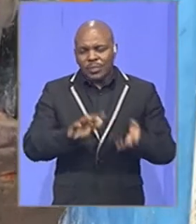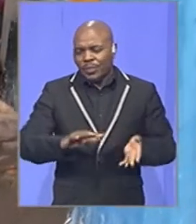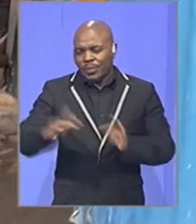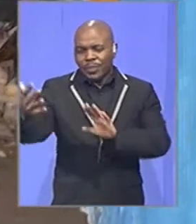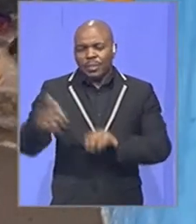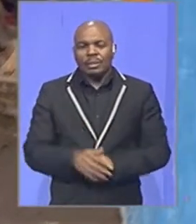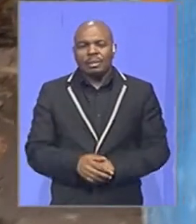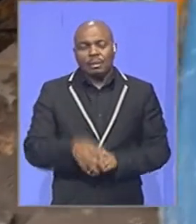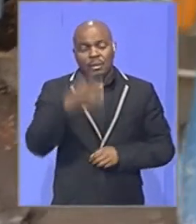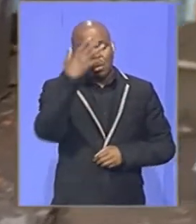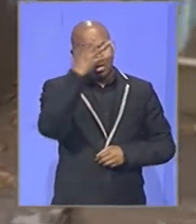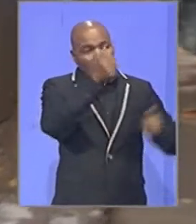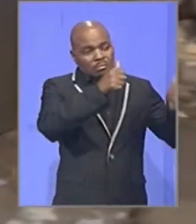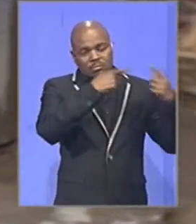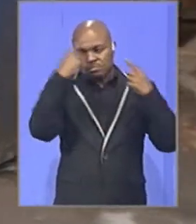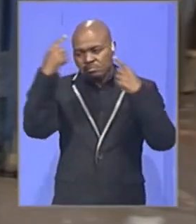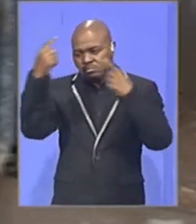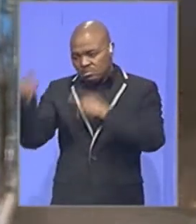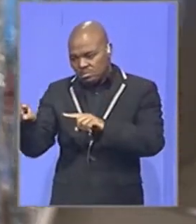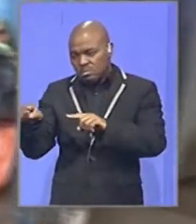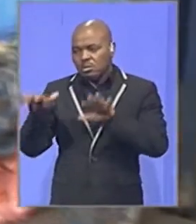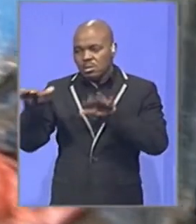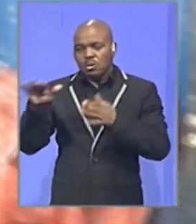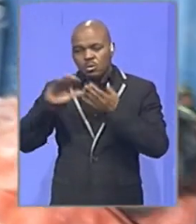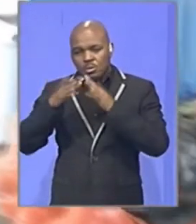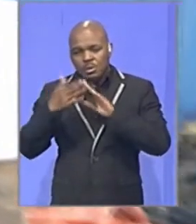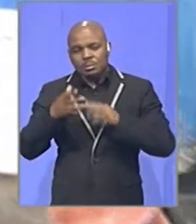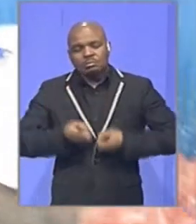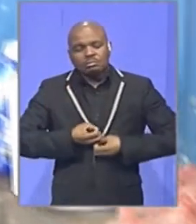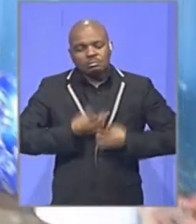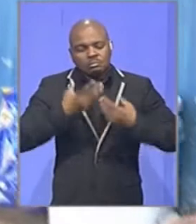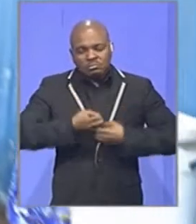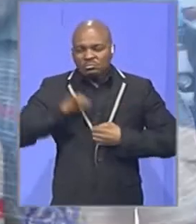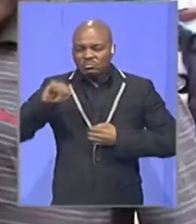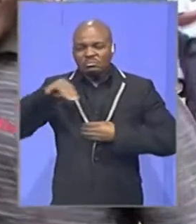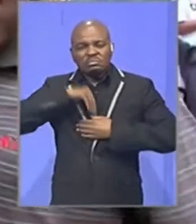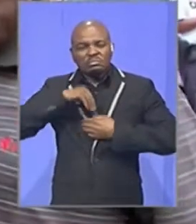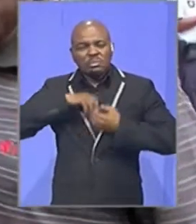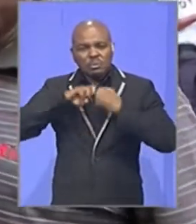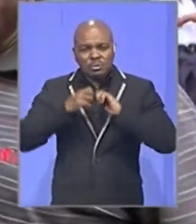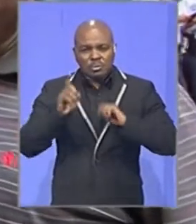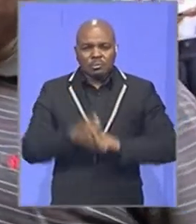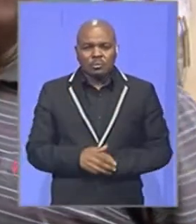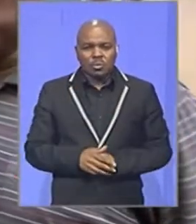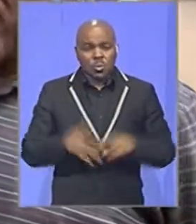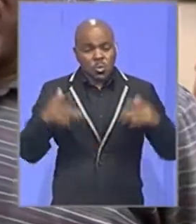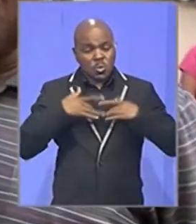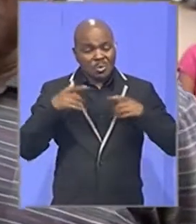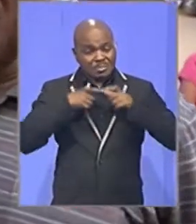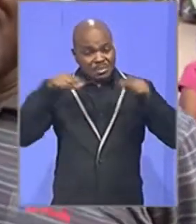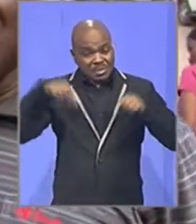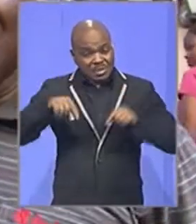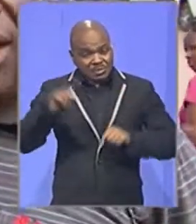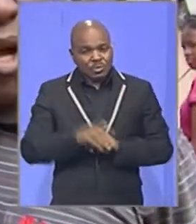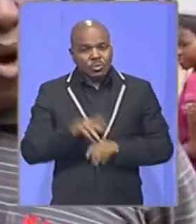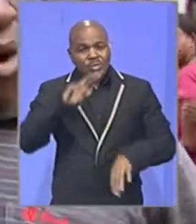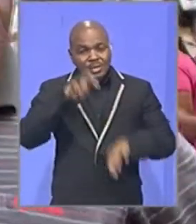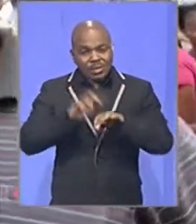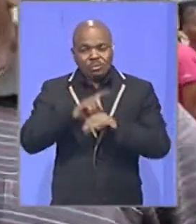bahlankedi bagolo ba mmuso e file badudi sebaka sa go bolela matshwenyego a bona. The major concern here is to get